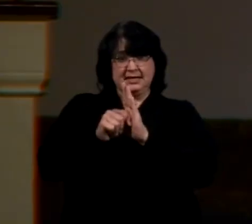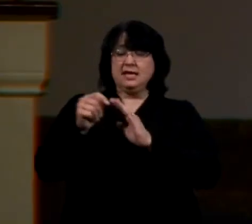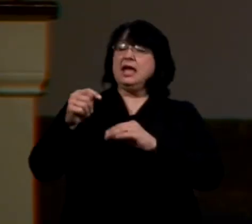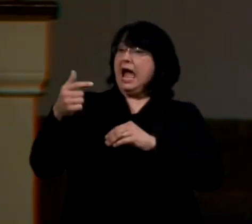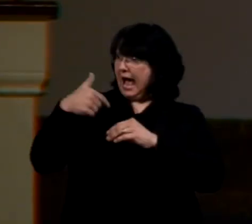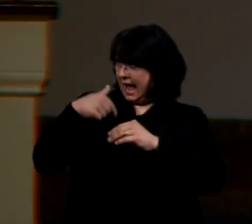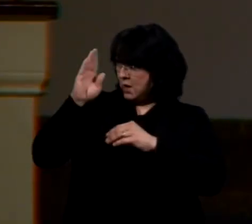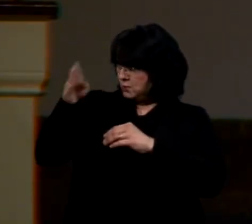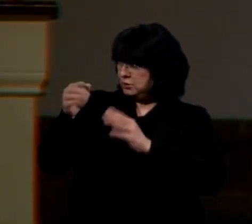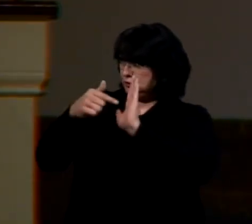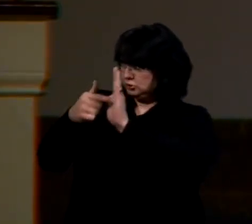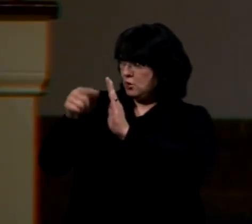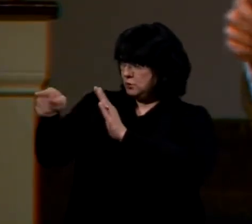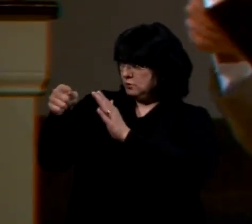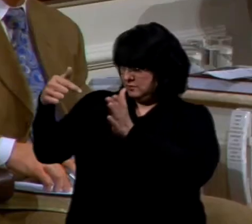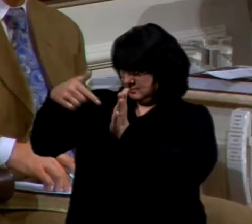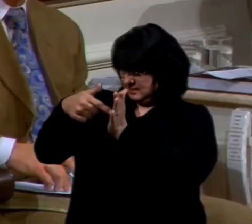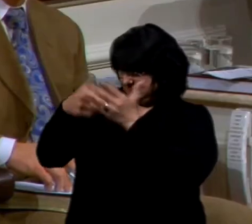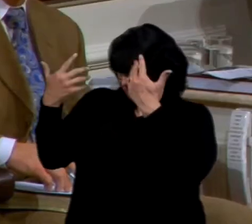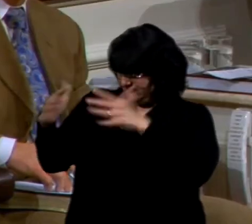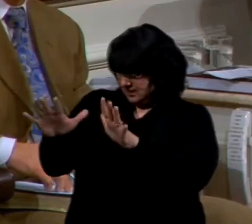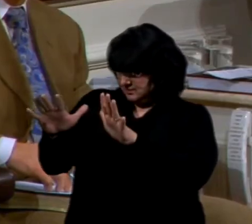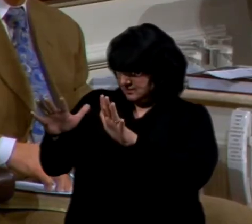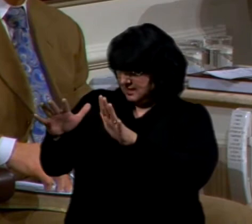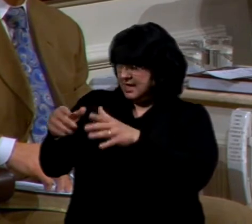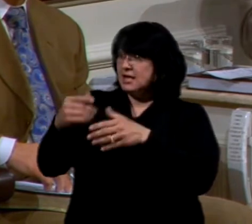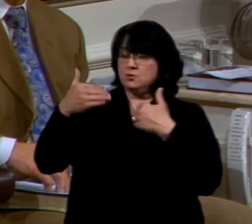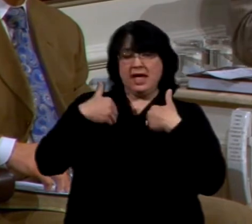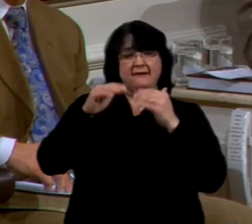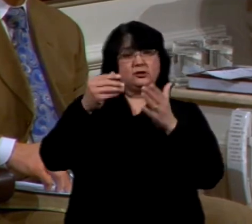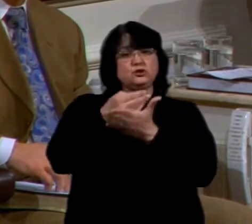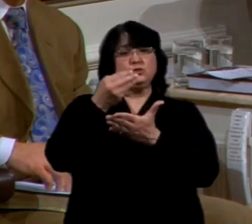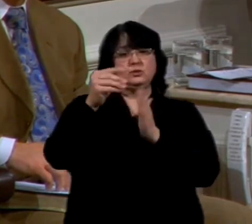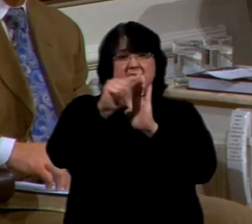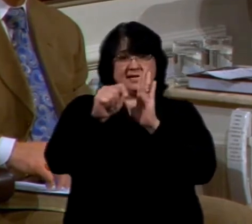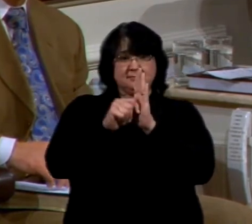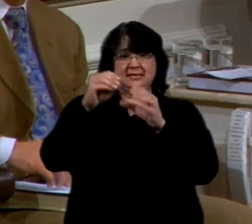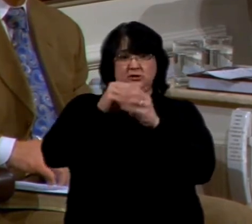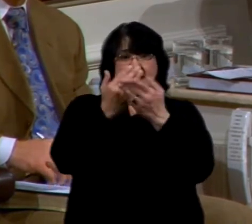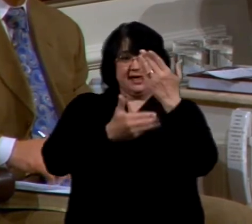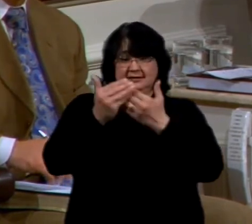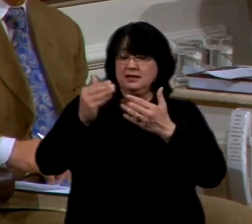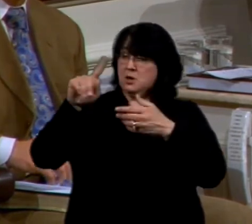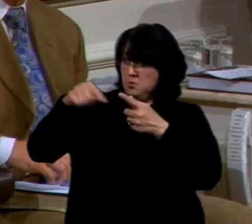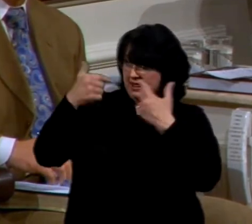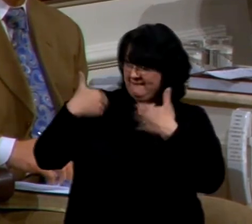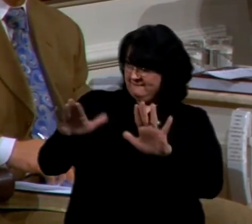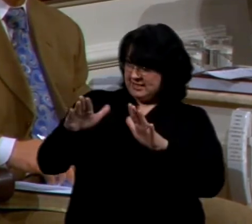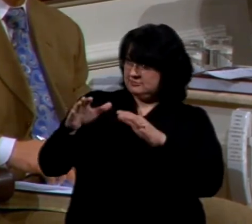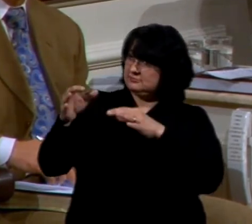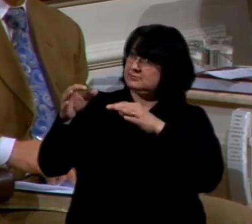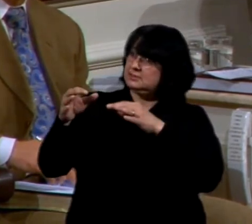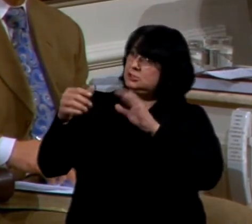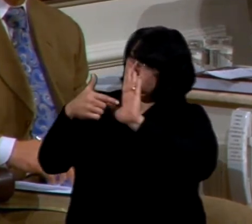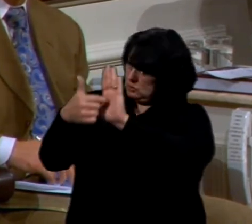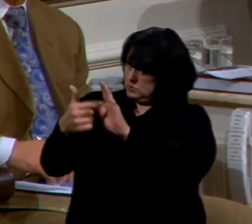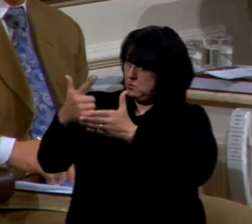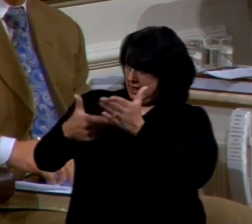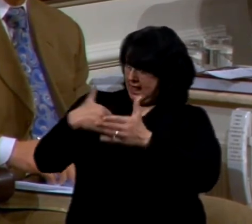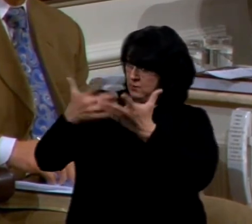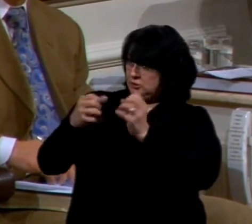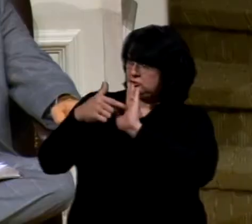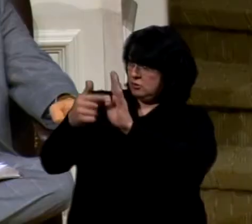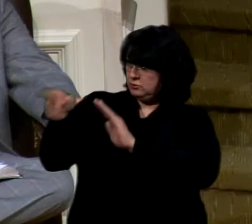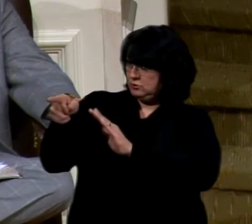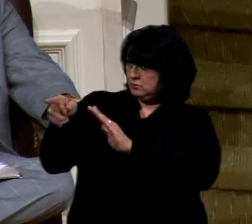showing you what I want to show you, and you're gonna have your New Testament in your hand. And Joe, when I finish showing you what I want to show you, it's